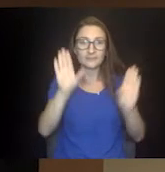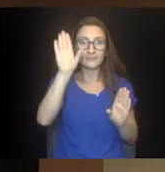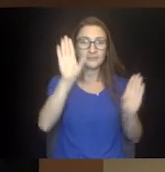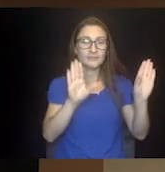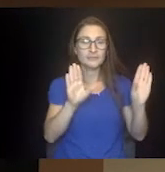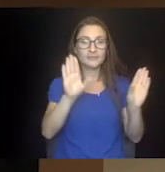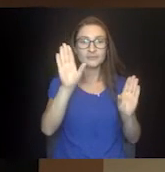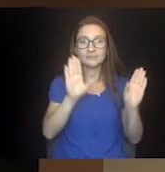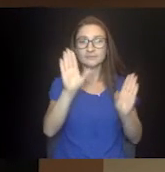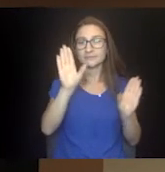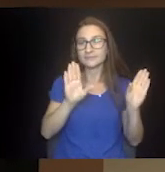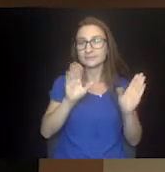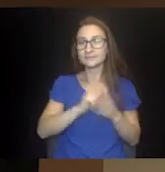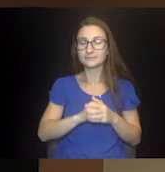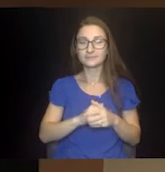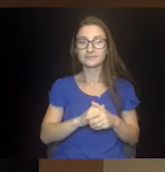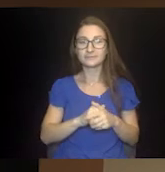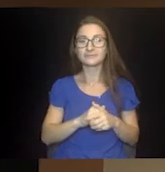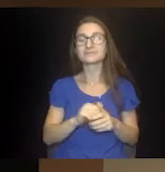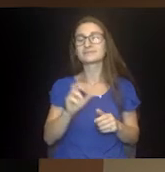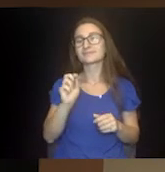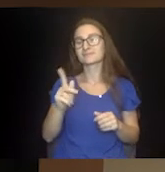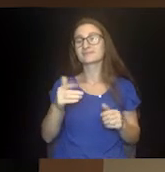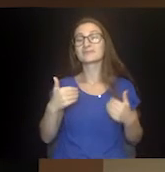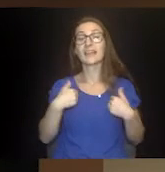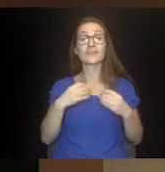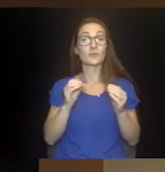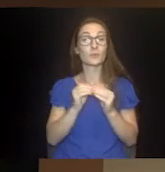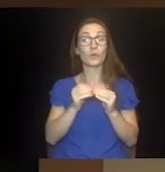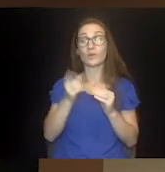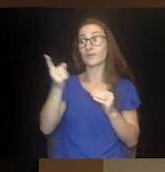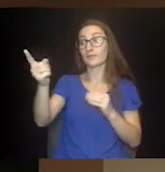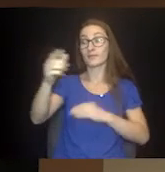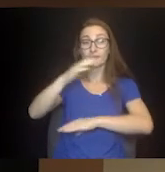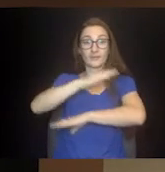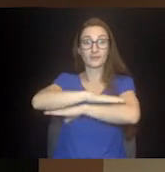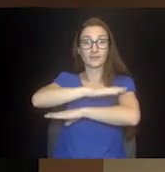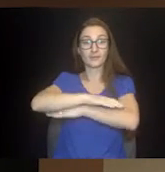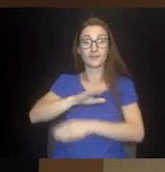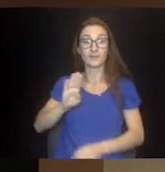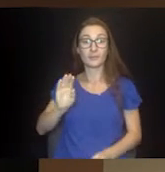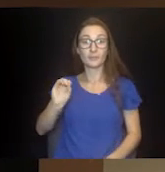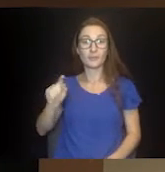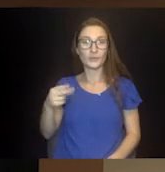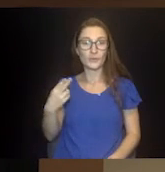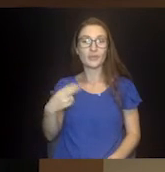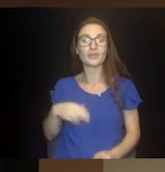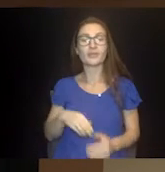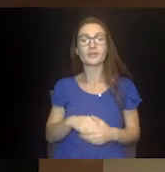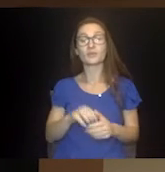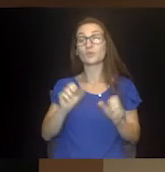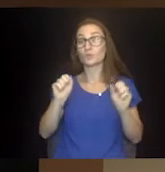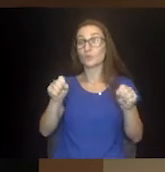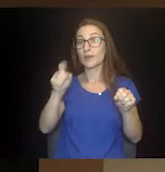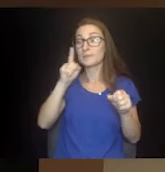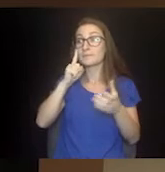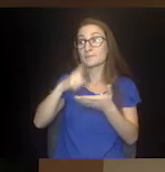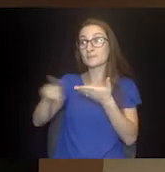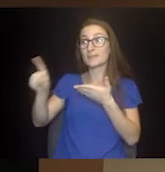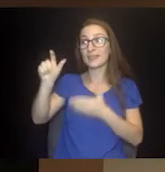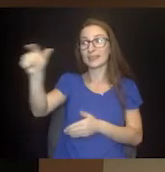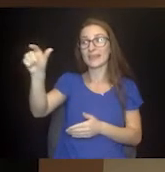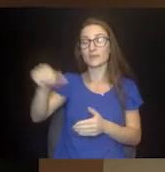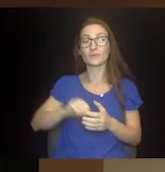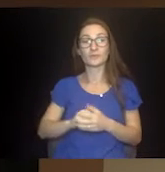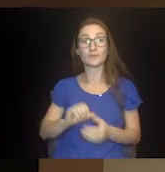Do we have any others? That was the only one? Okay. Well, there's more at our booth if you would like to check that out later.